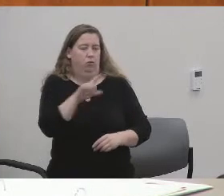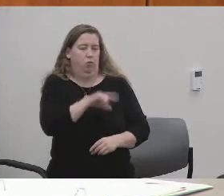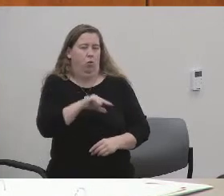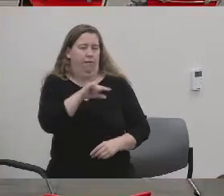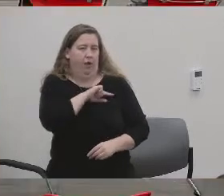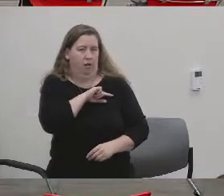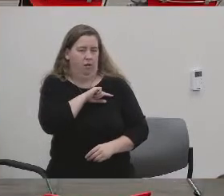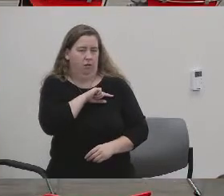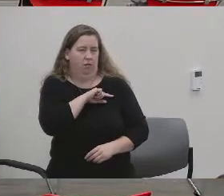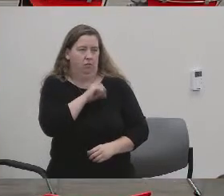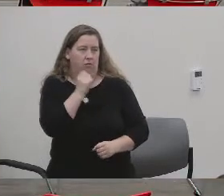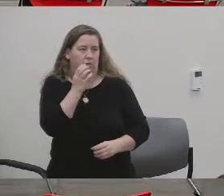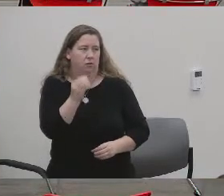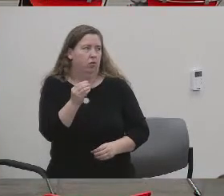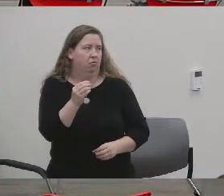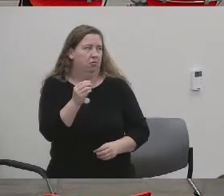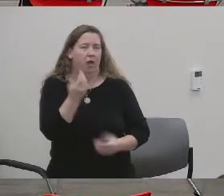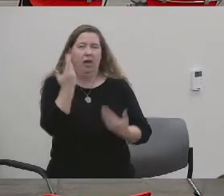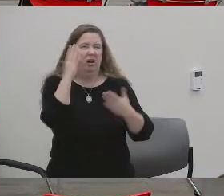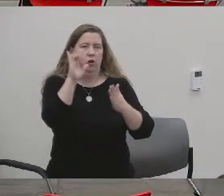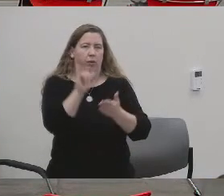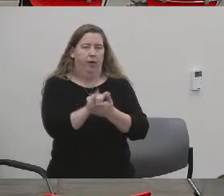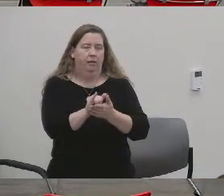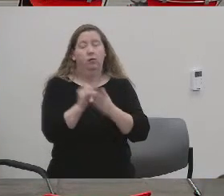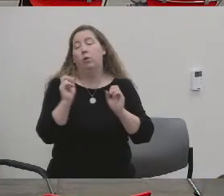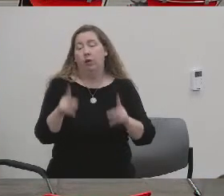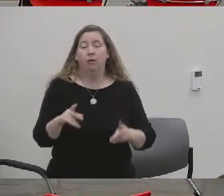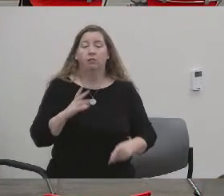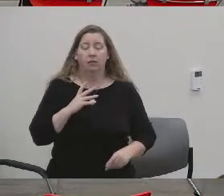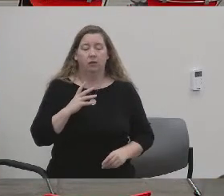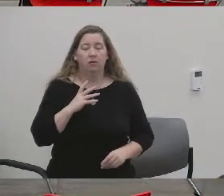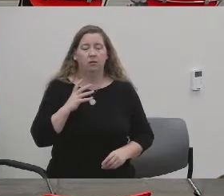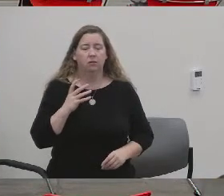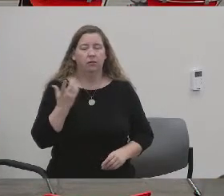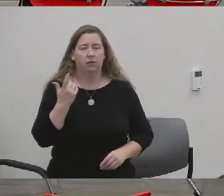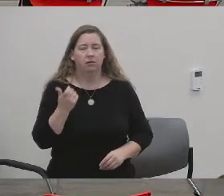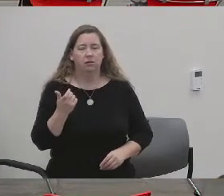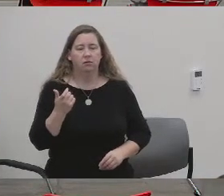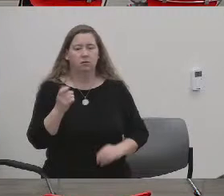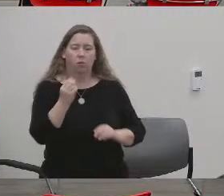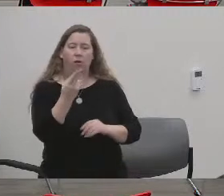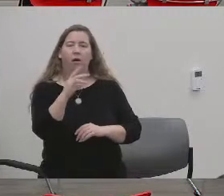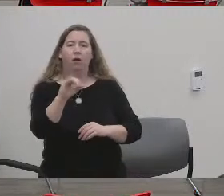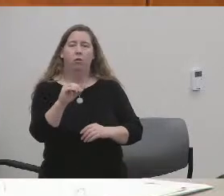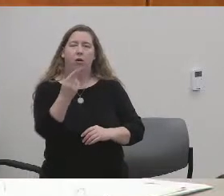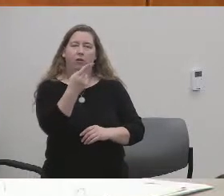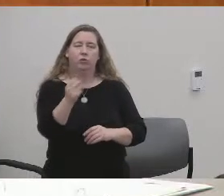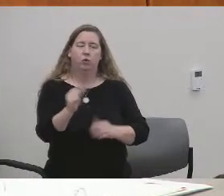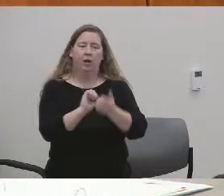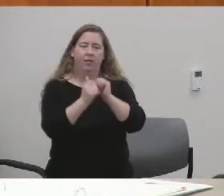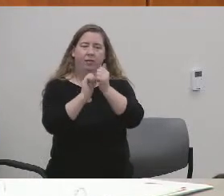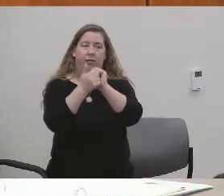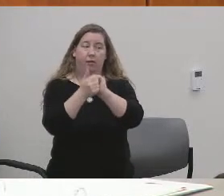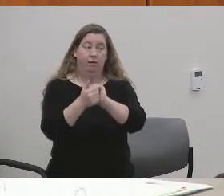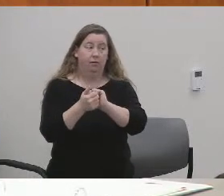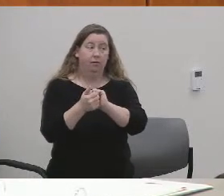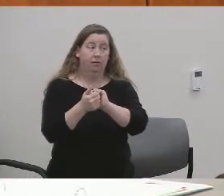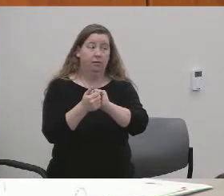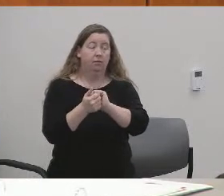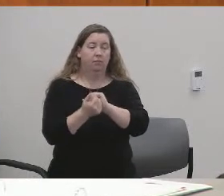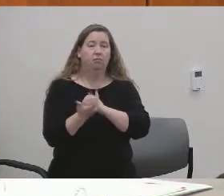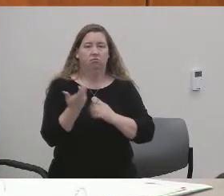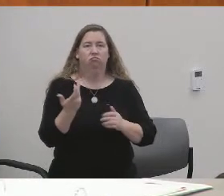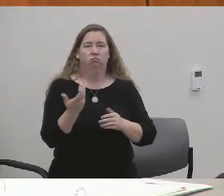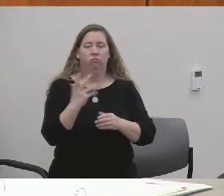it wouldn't hurt to. I didn't know Yeah, that. let's Thank do you. that, because the Ohio High School Athletic extracurricular participation